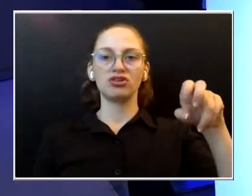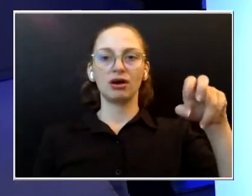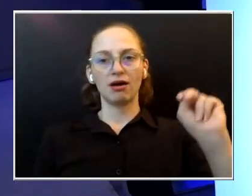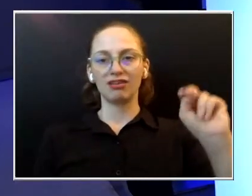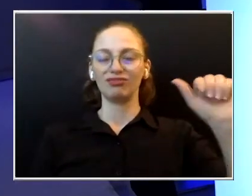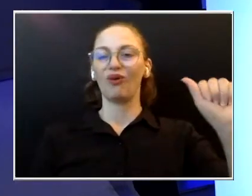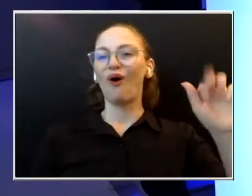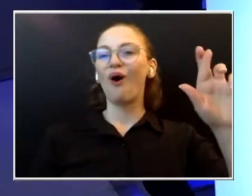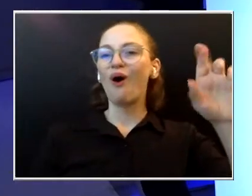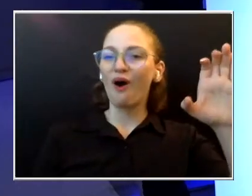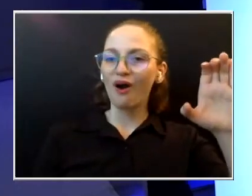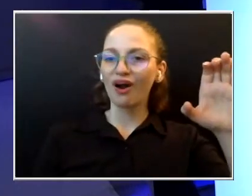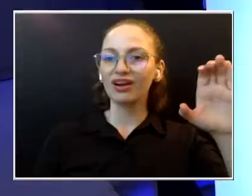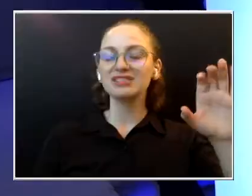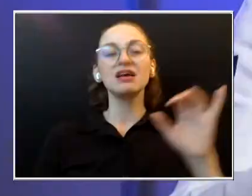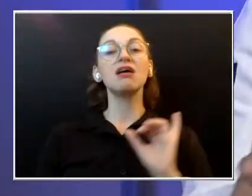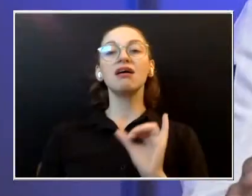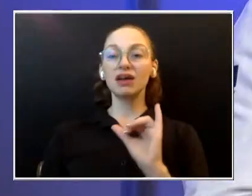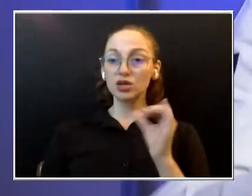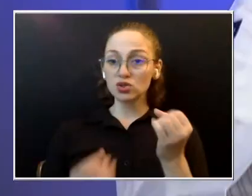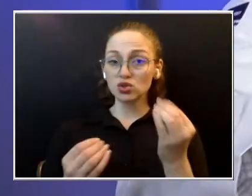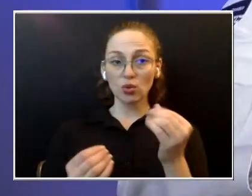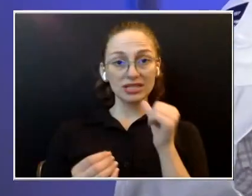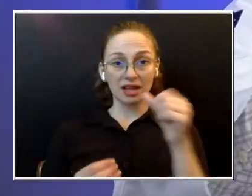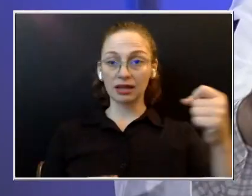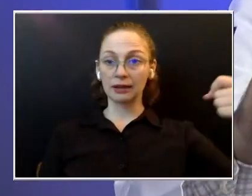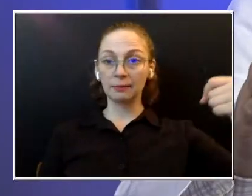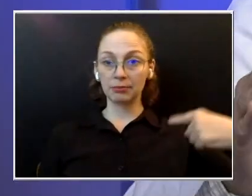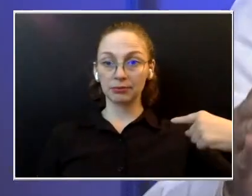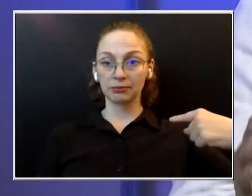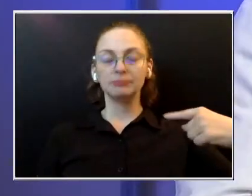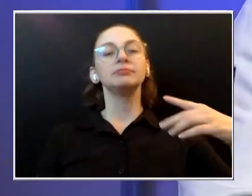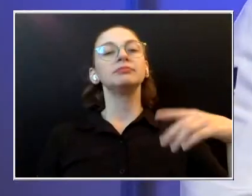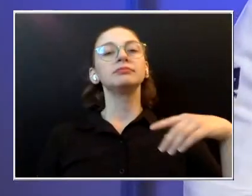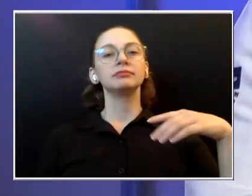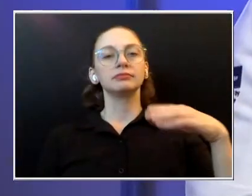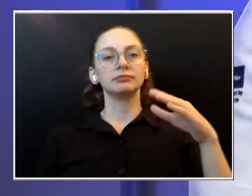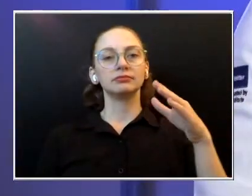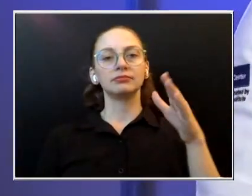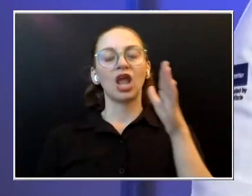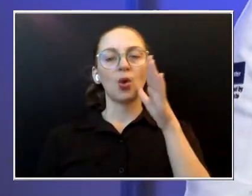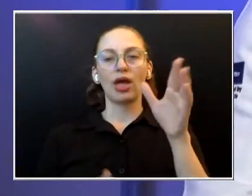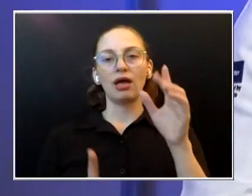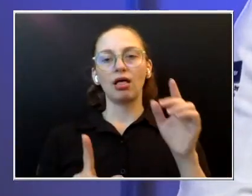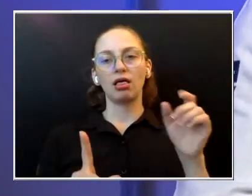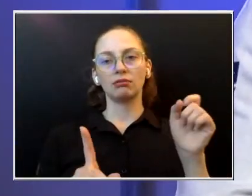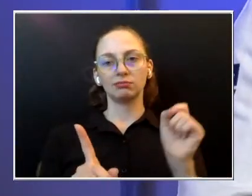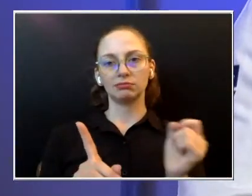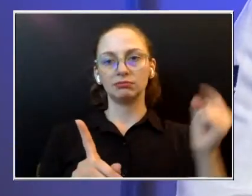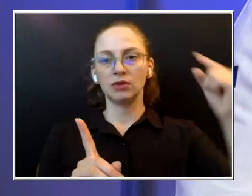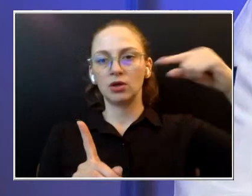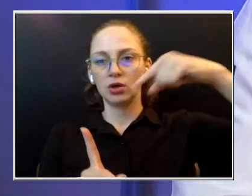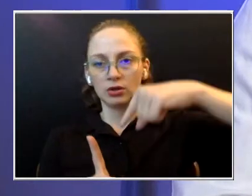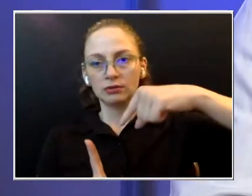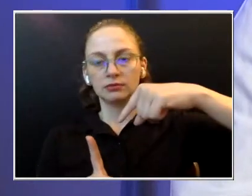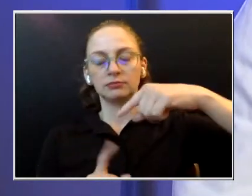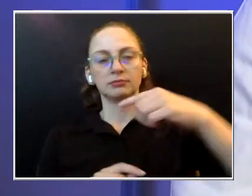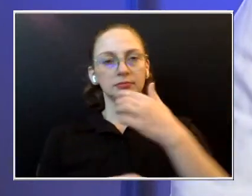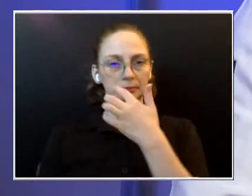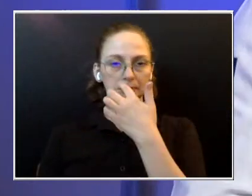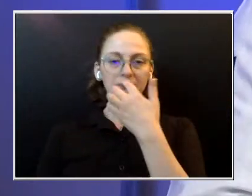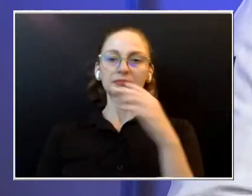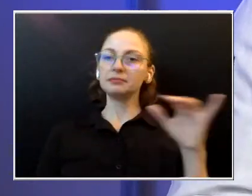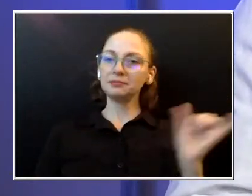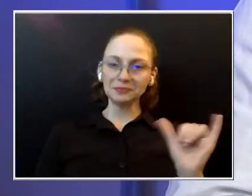it around a little. So yeah. So instead of just coming in at solid angles, we'll have a arc that will go around just like our photons. And